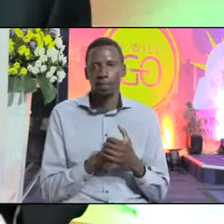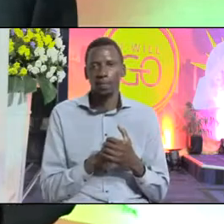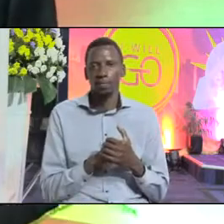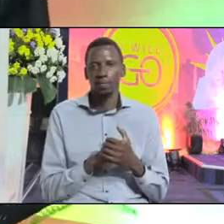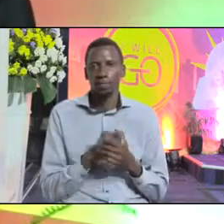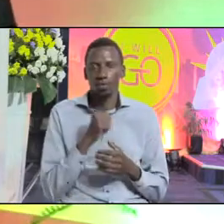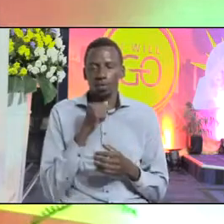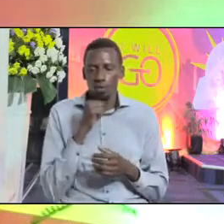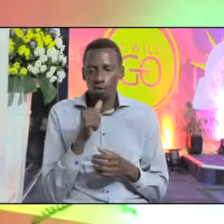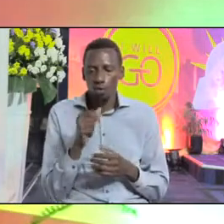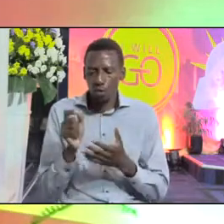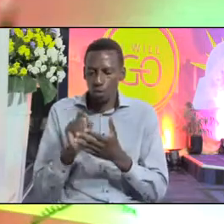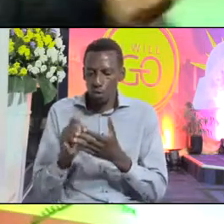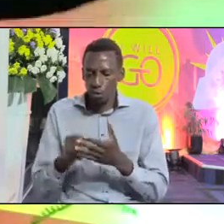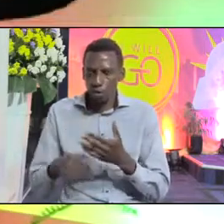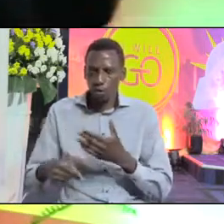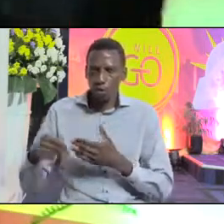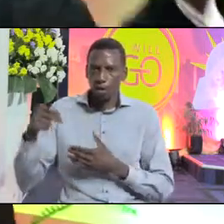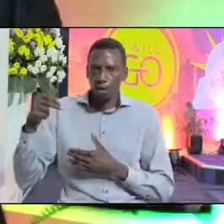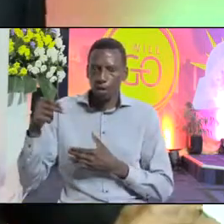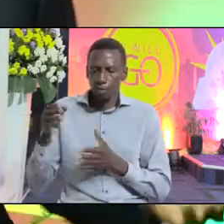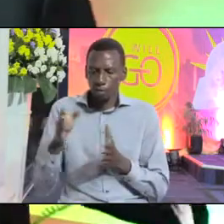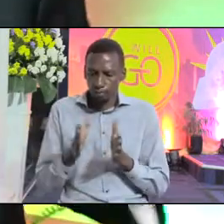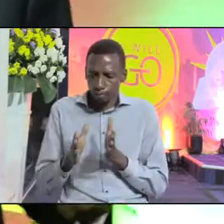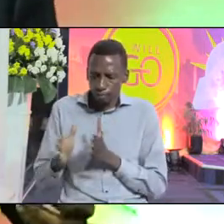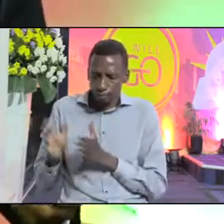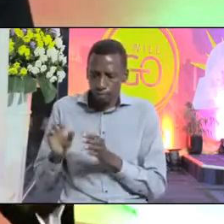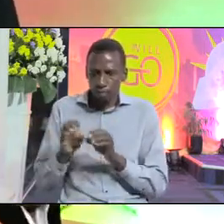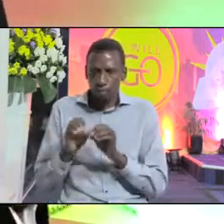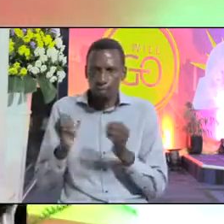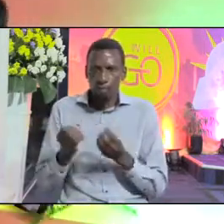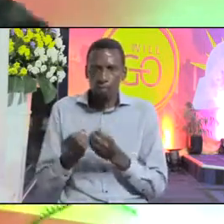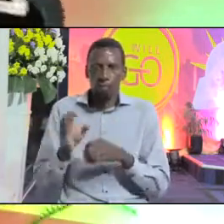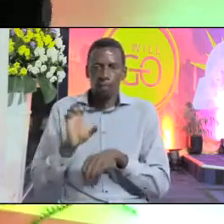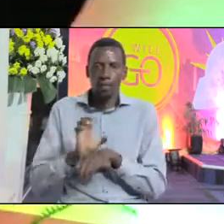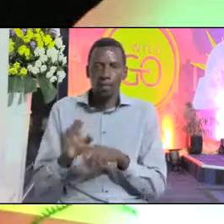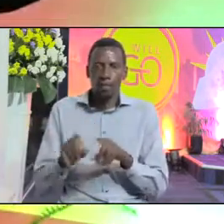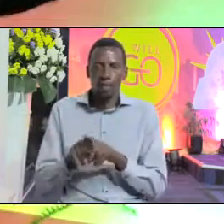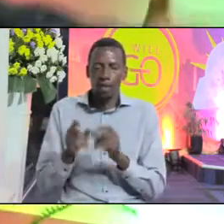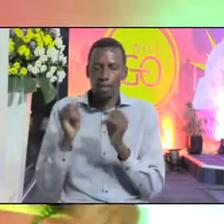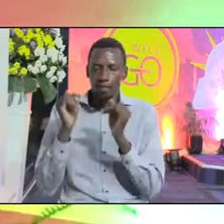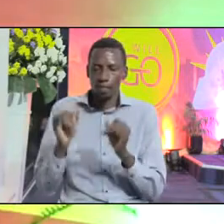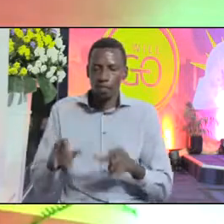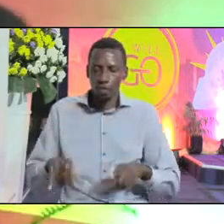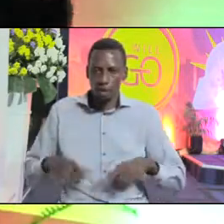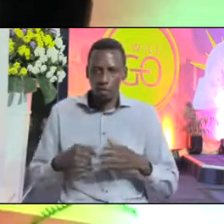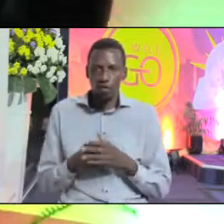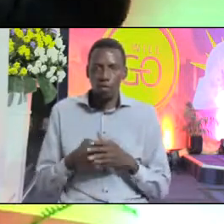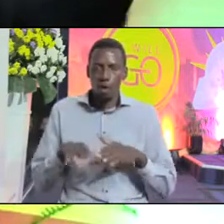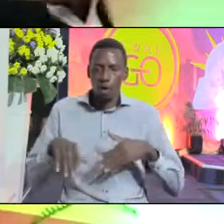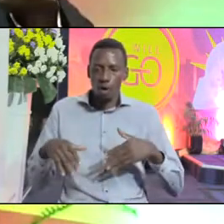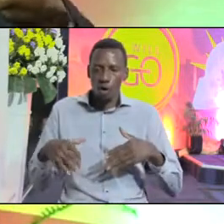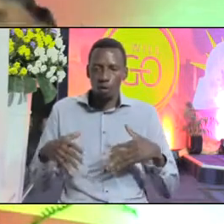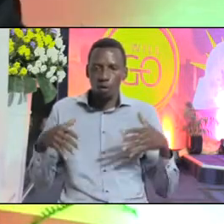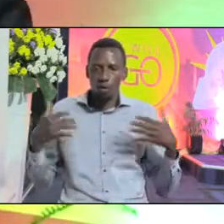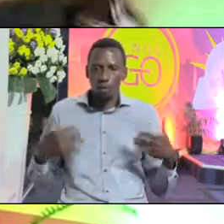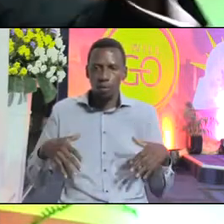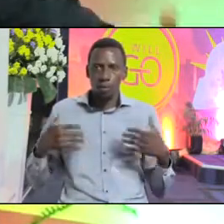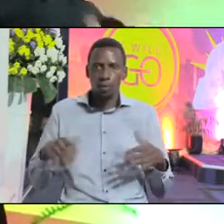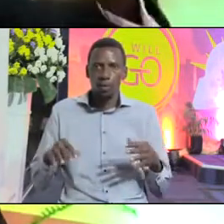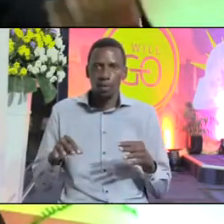to a highly organized church like Newlife or to a sophisticated